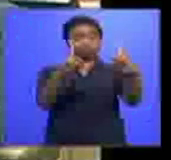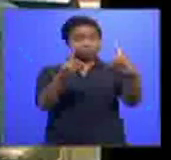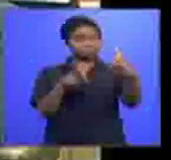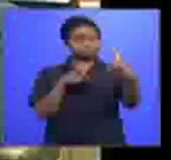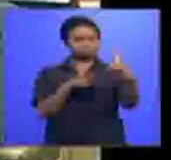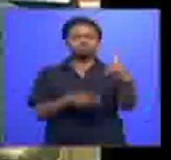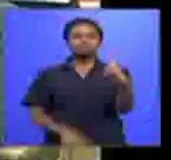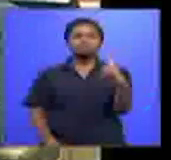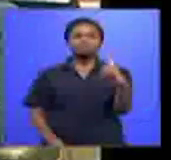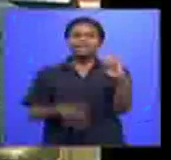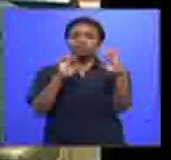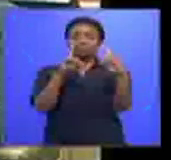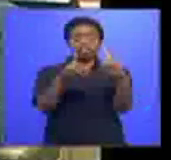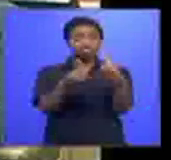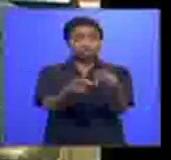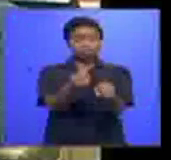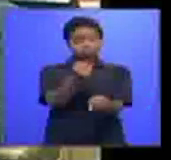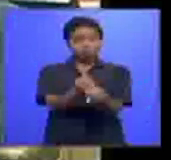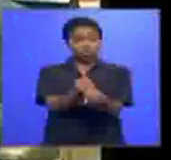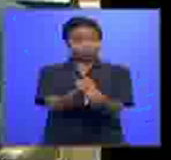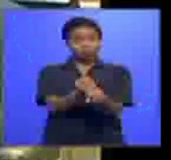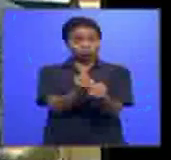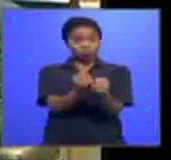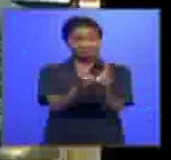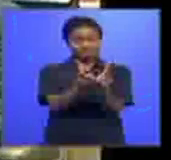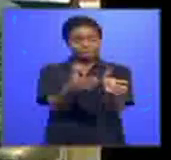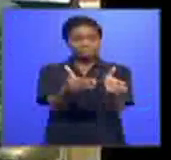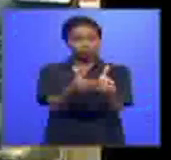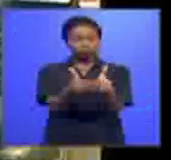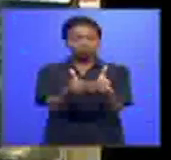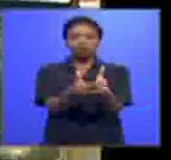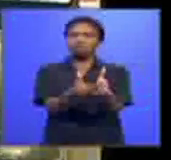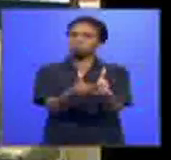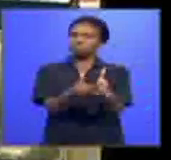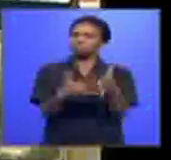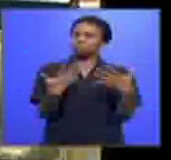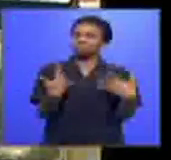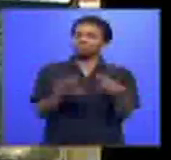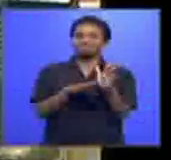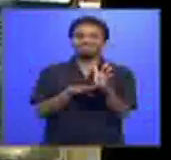that the grade 12 pass rate is finally on an upward trend.